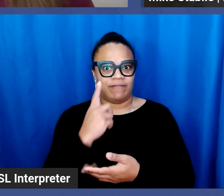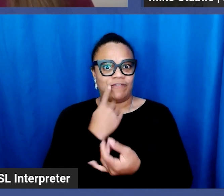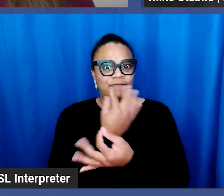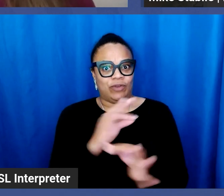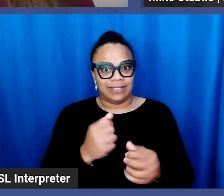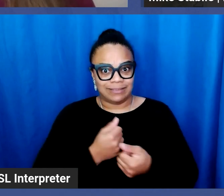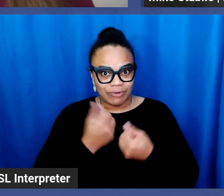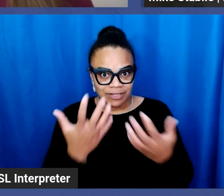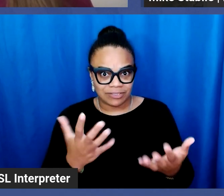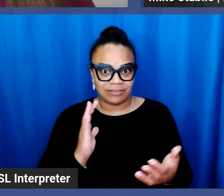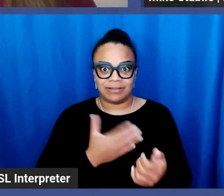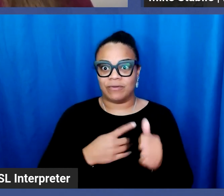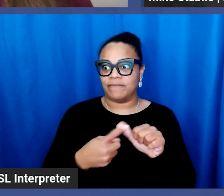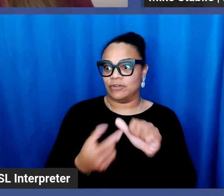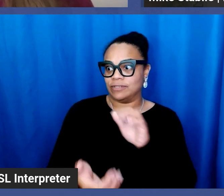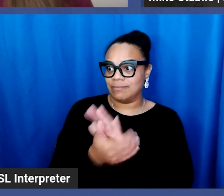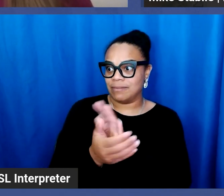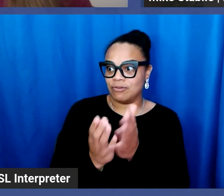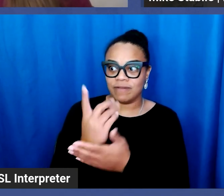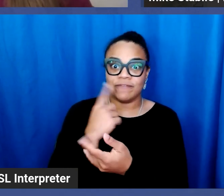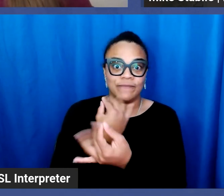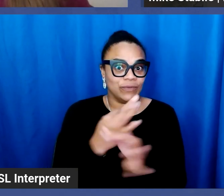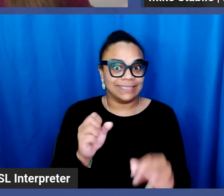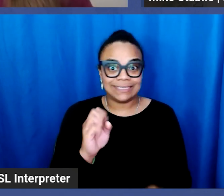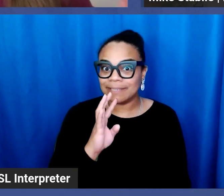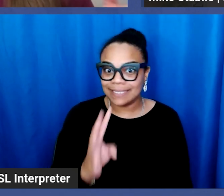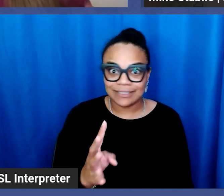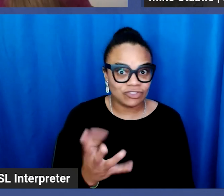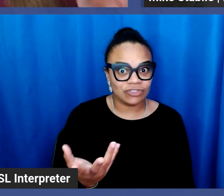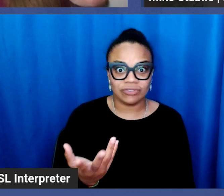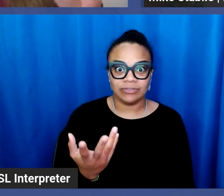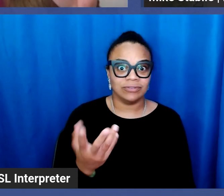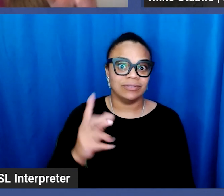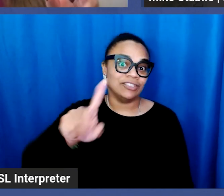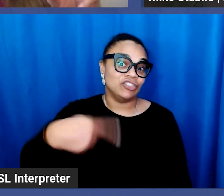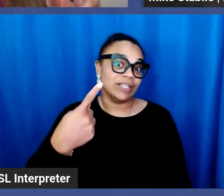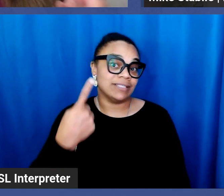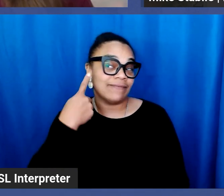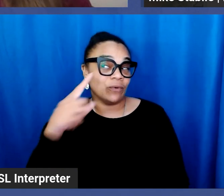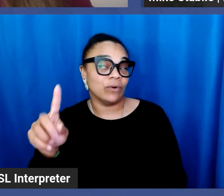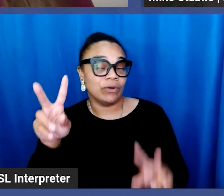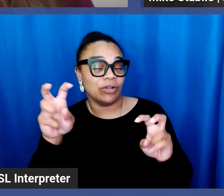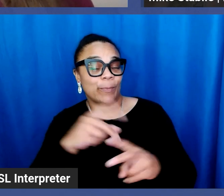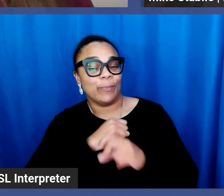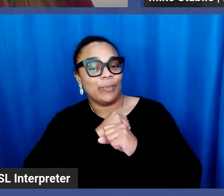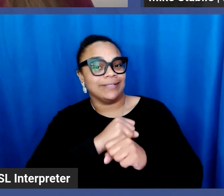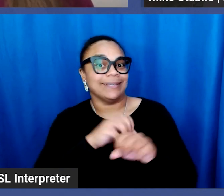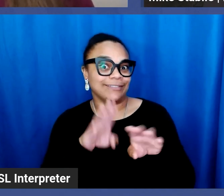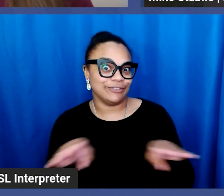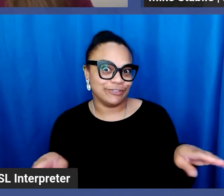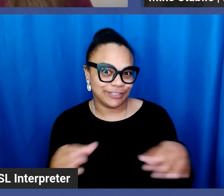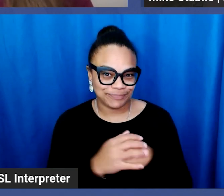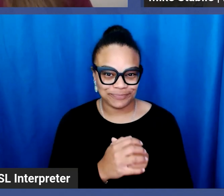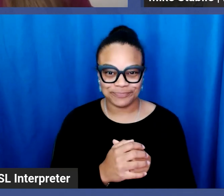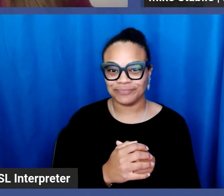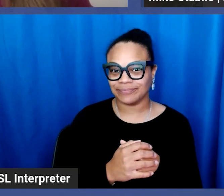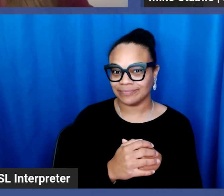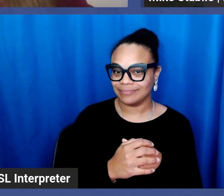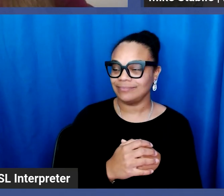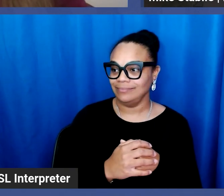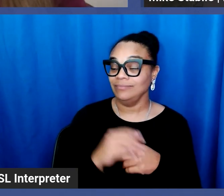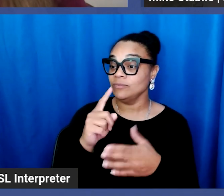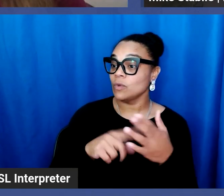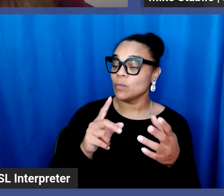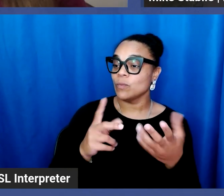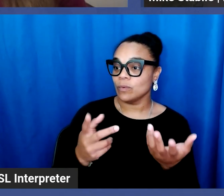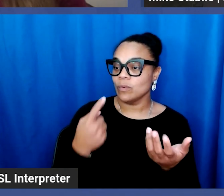our First Amendment right to free speech, in the name of protecting children. Yeah. So what